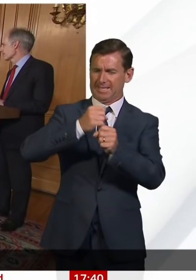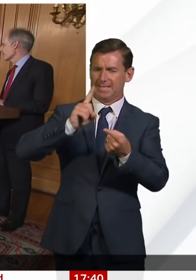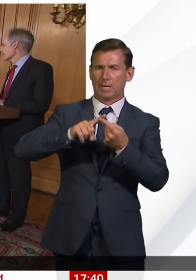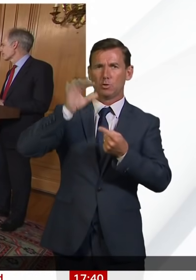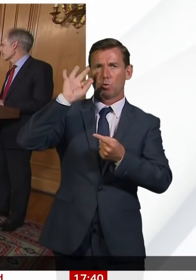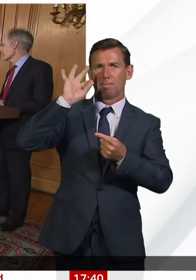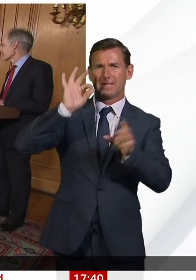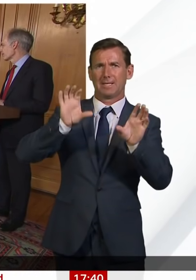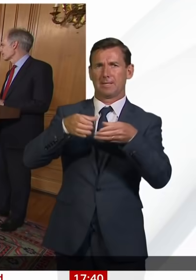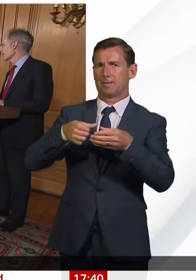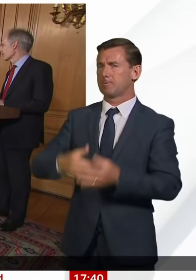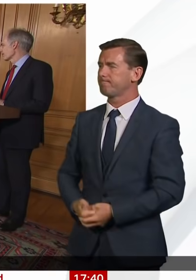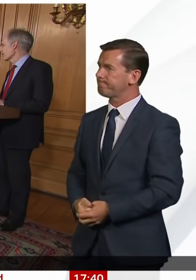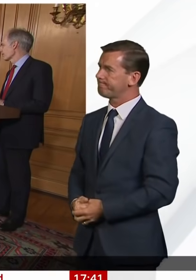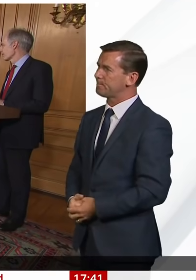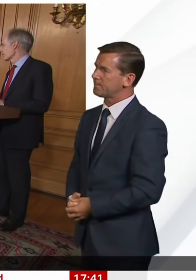So,